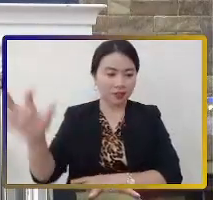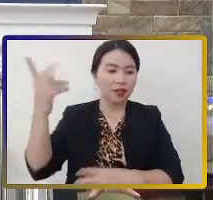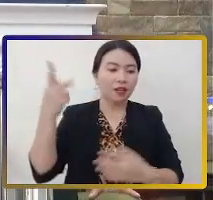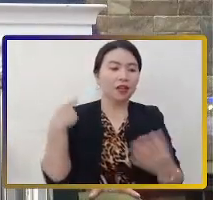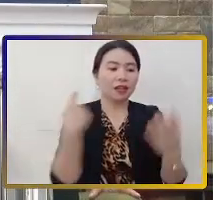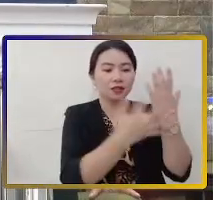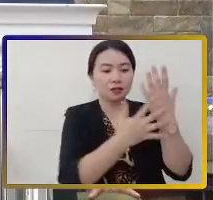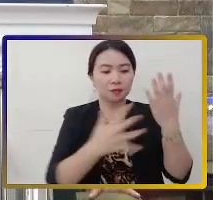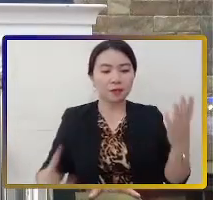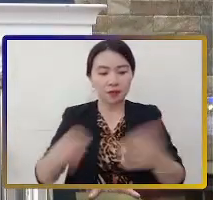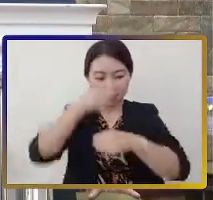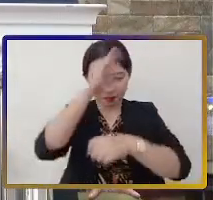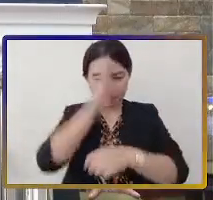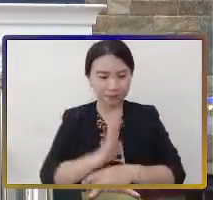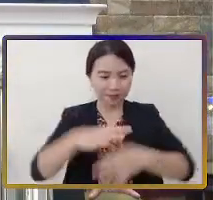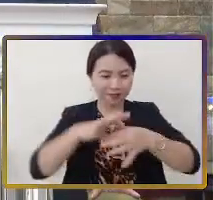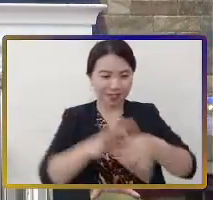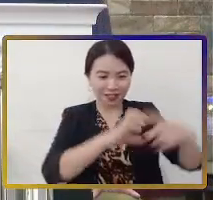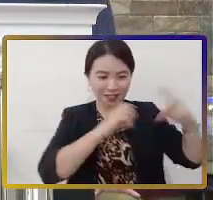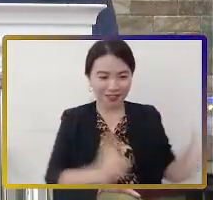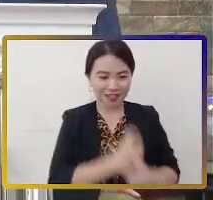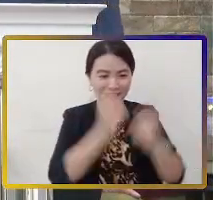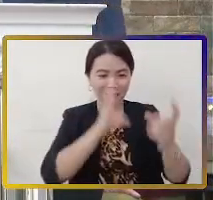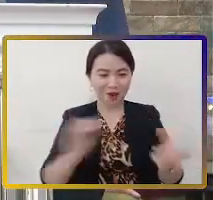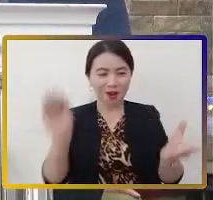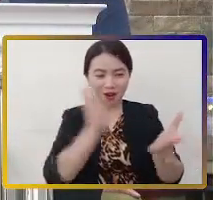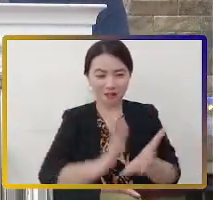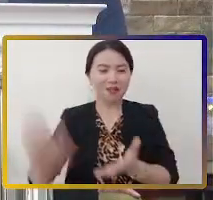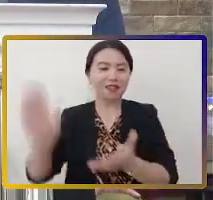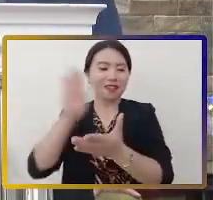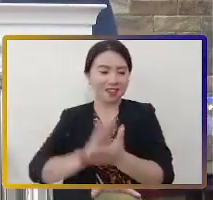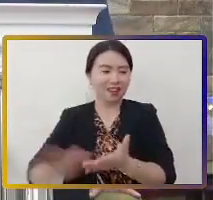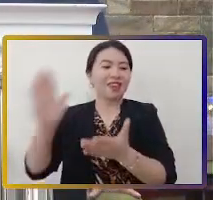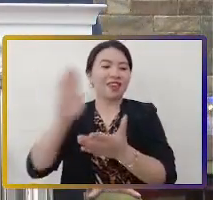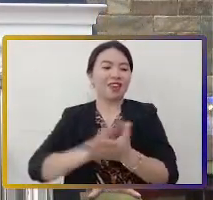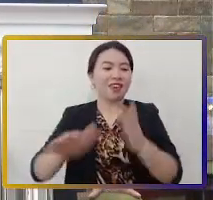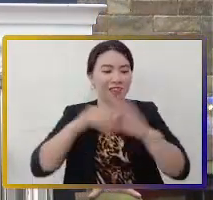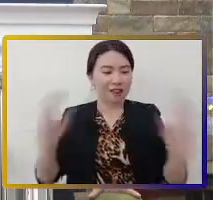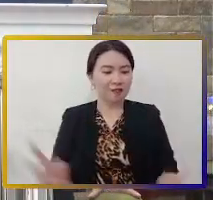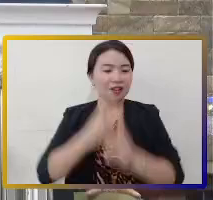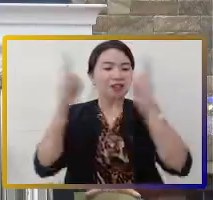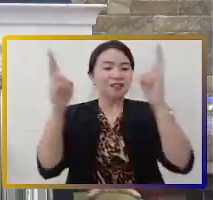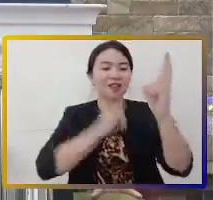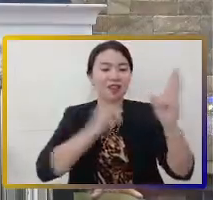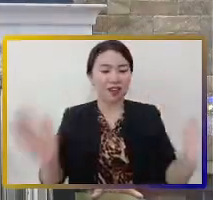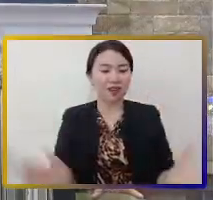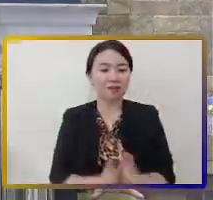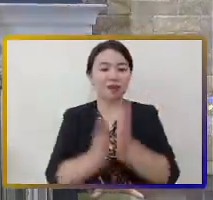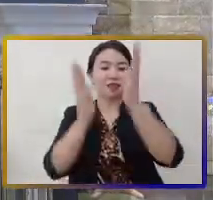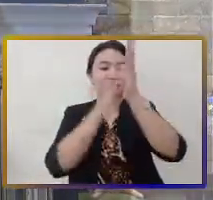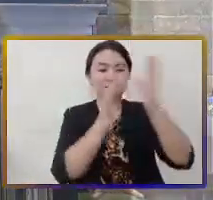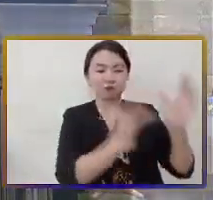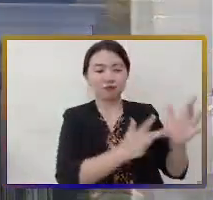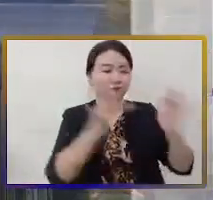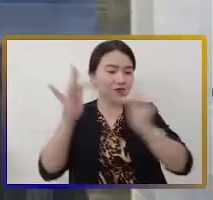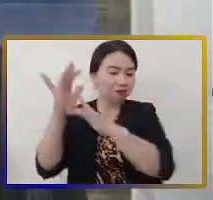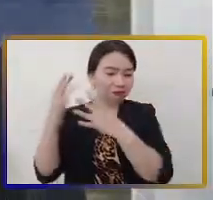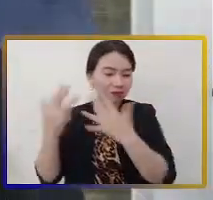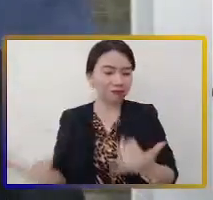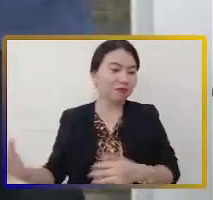rugged tree. There his blood broke my chains of sin and washed me clean. In victory I'll praise him